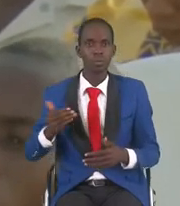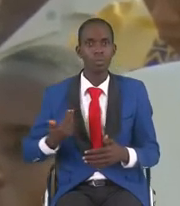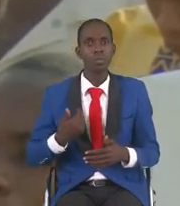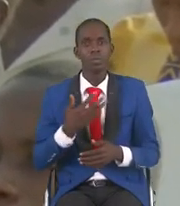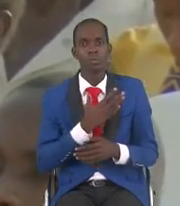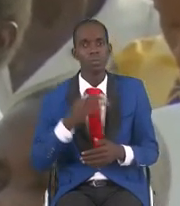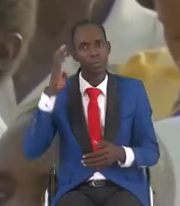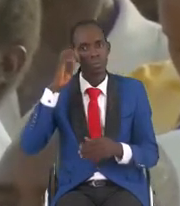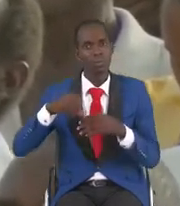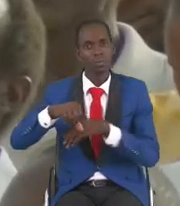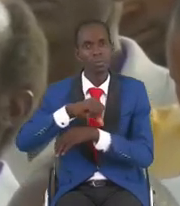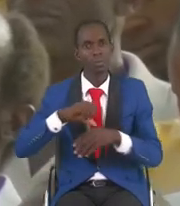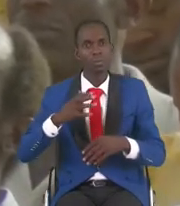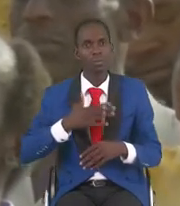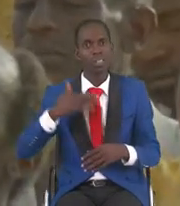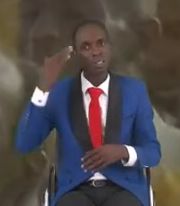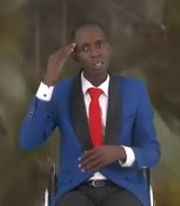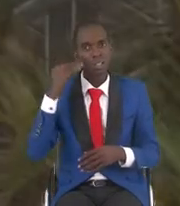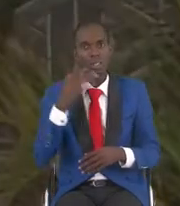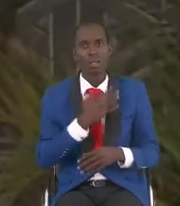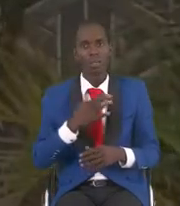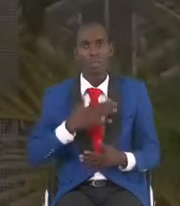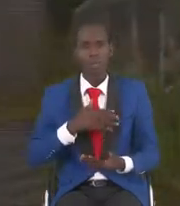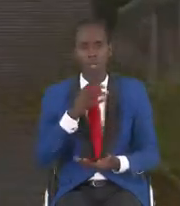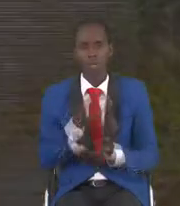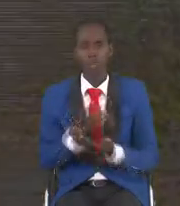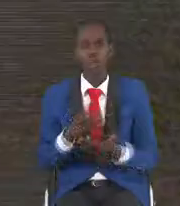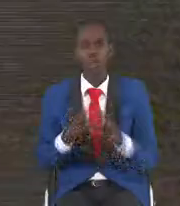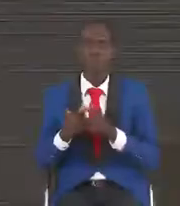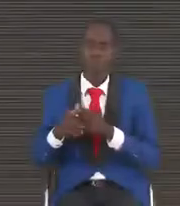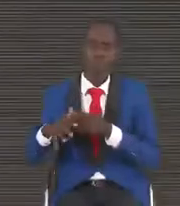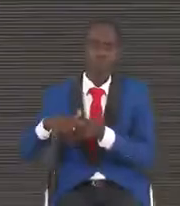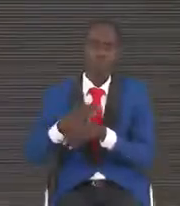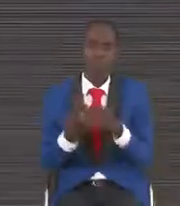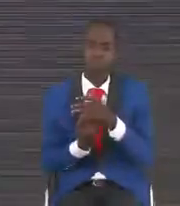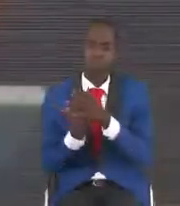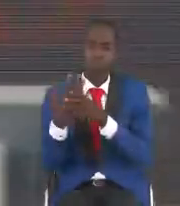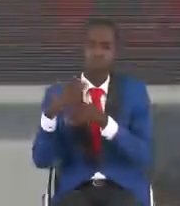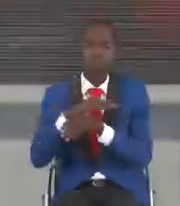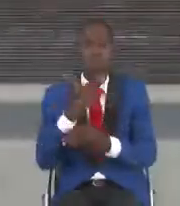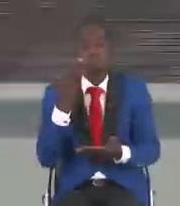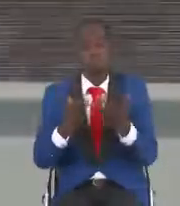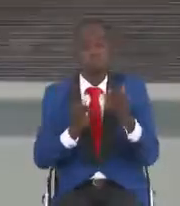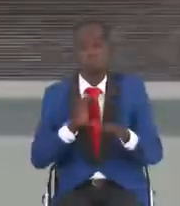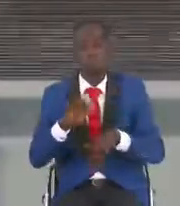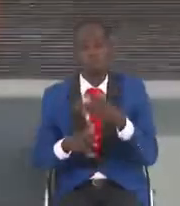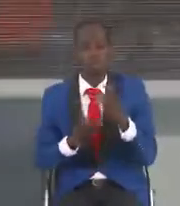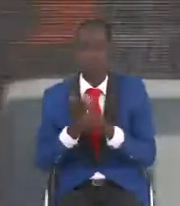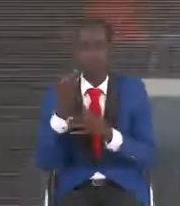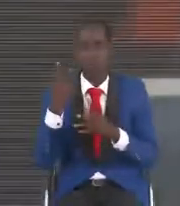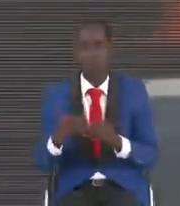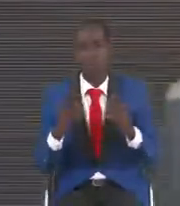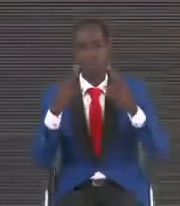anoints my head, and my cup runneth over. Though I walk through the valley of the shadow of